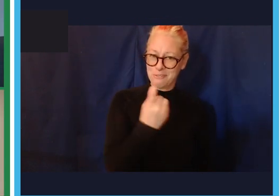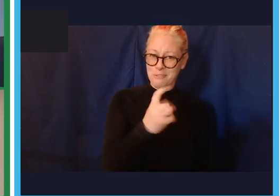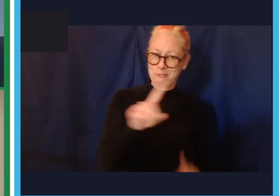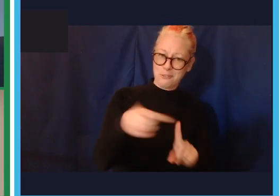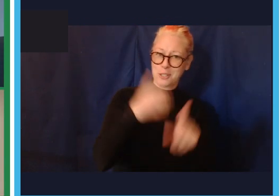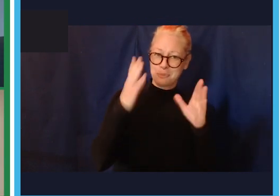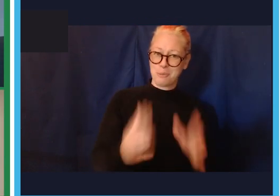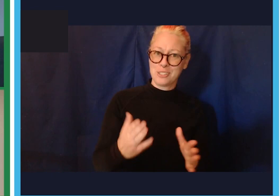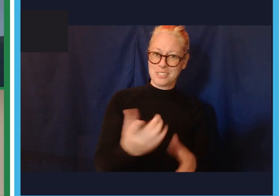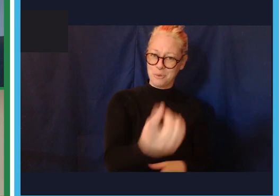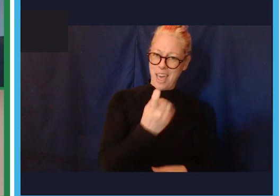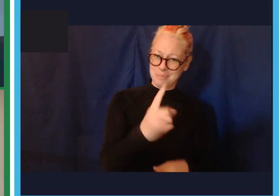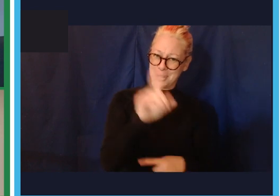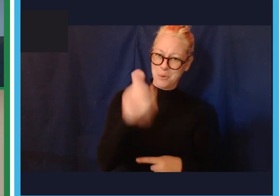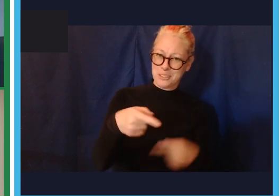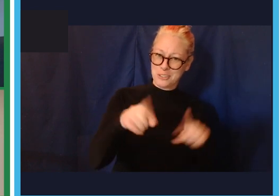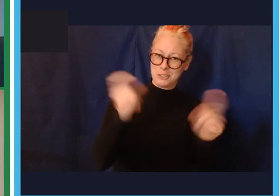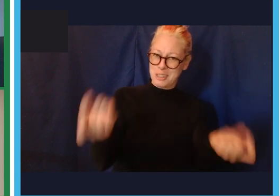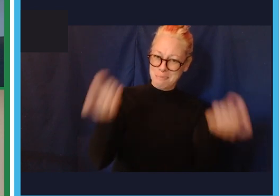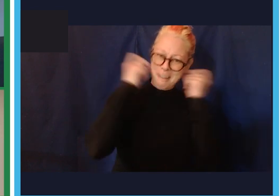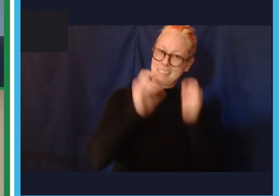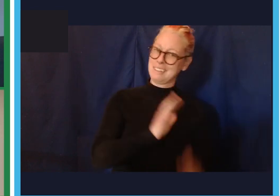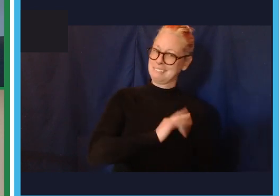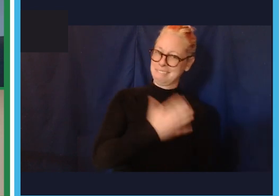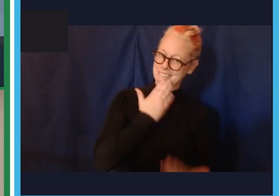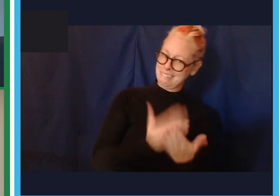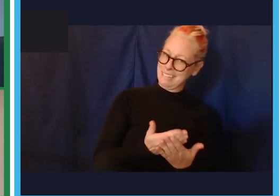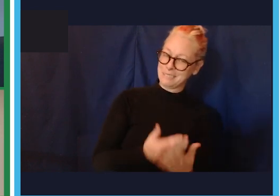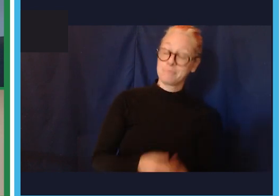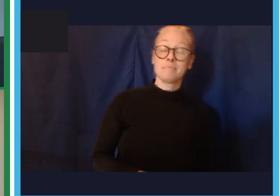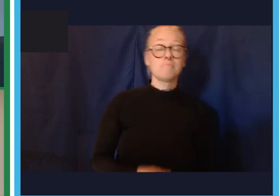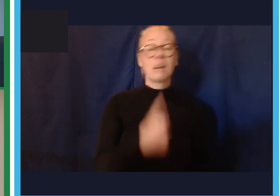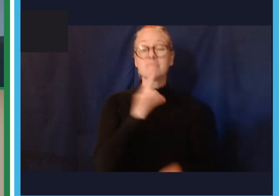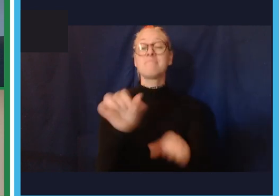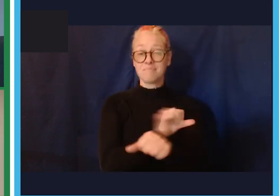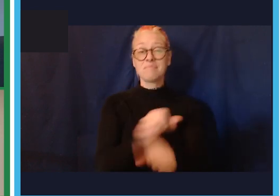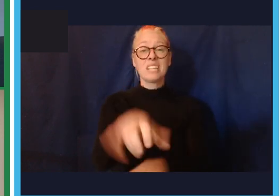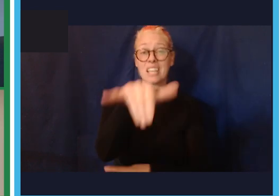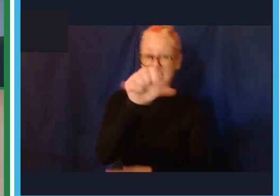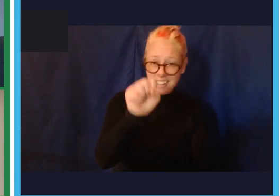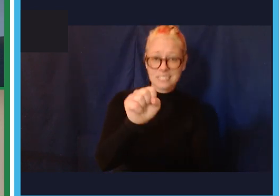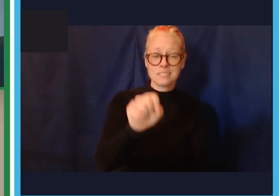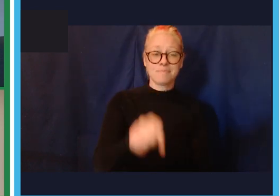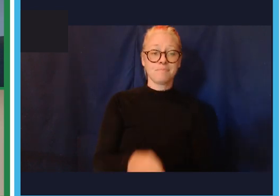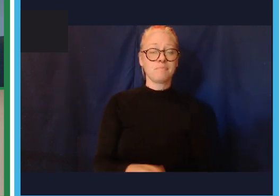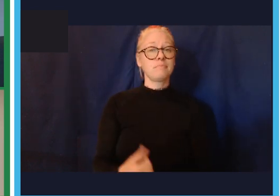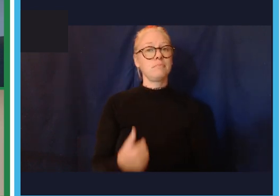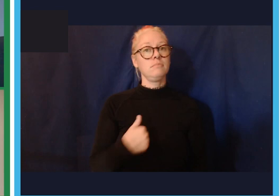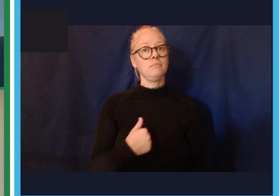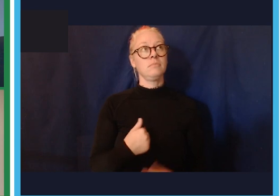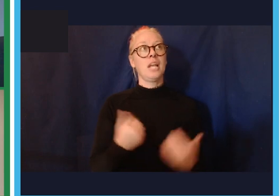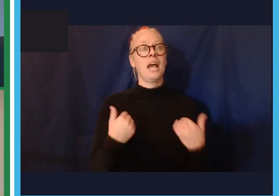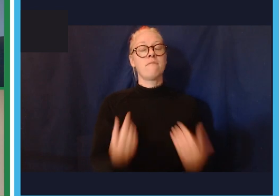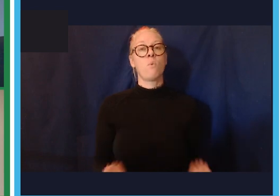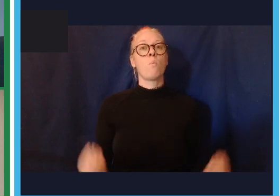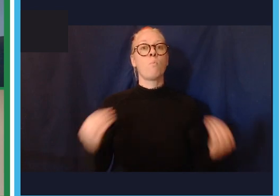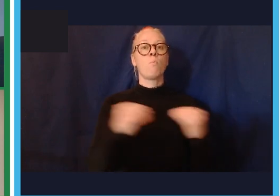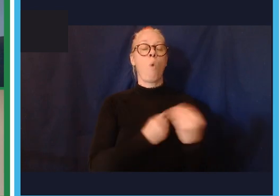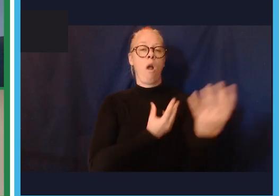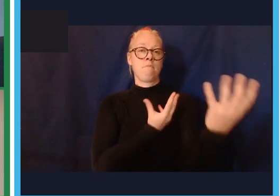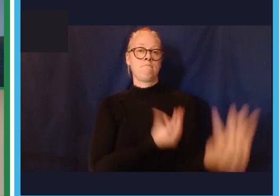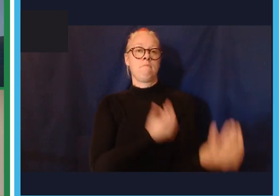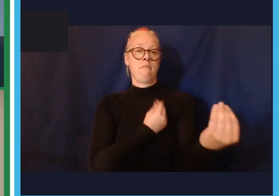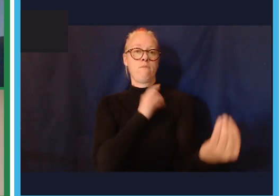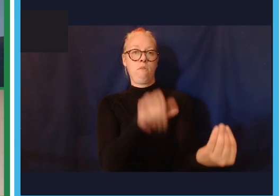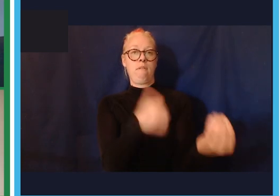I ever would have had. I now know how to compartmentalize really well. So when things are going on around me, you know, I'm having the coffee when the